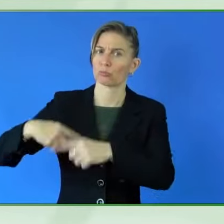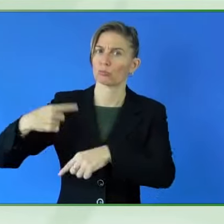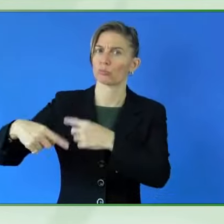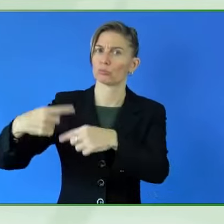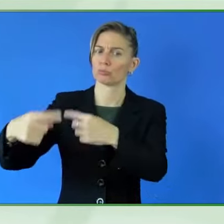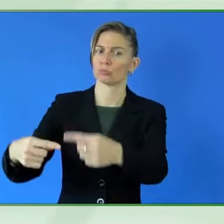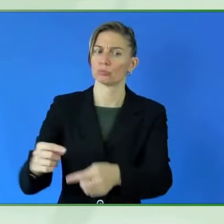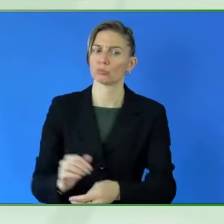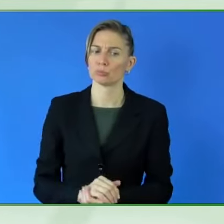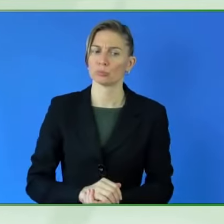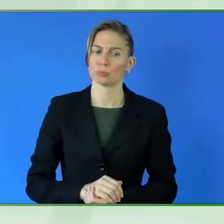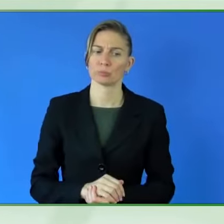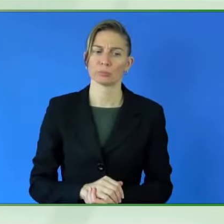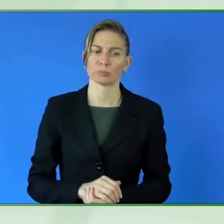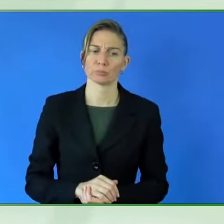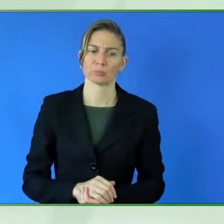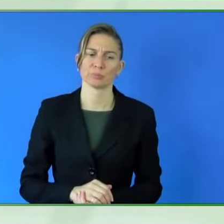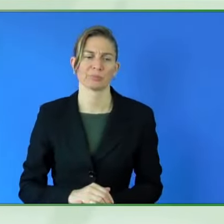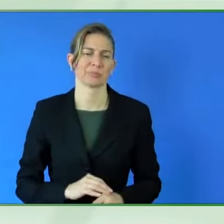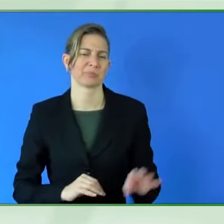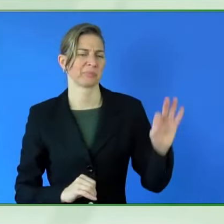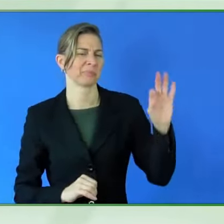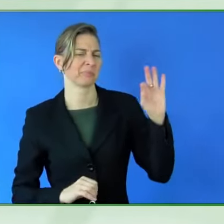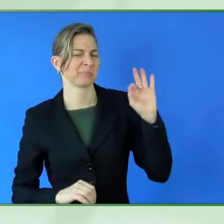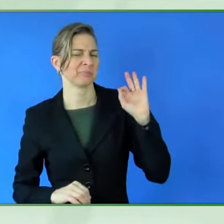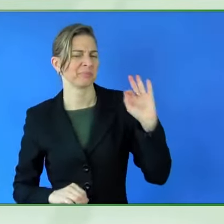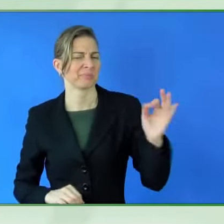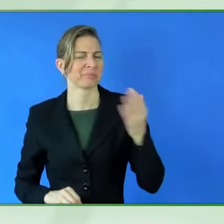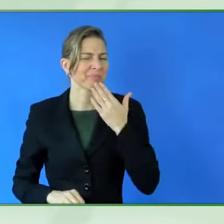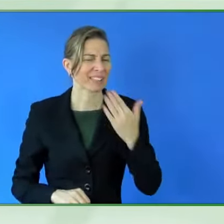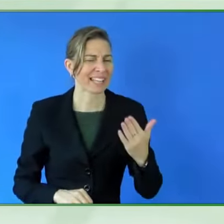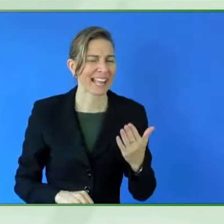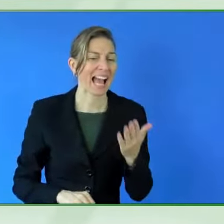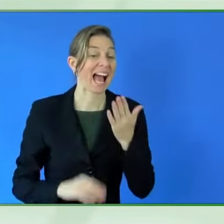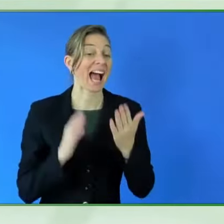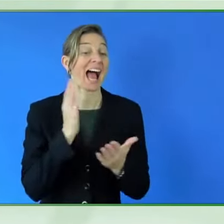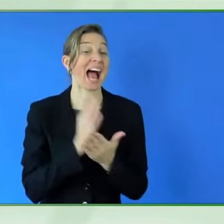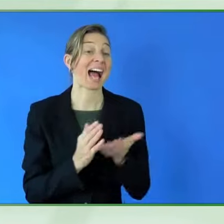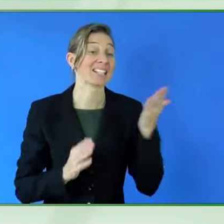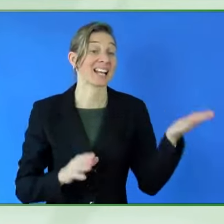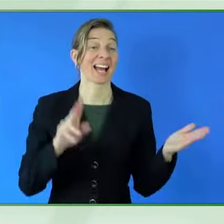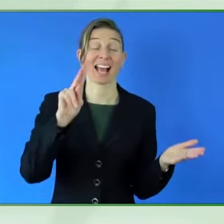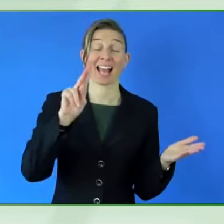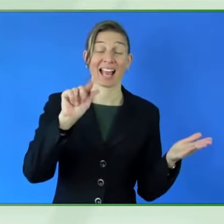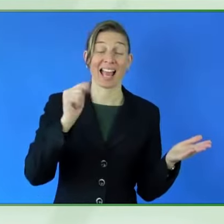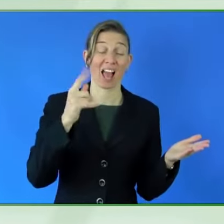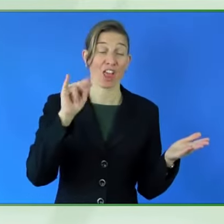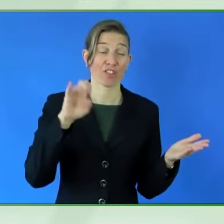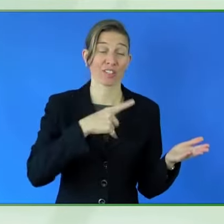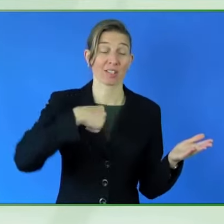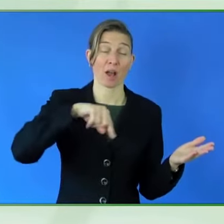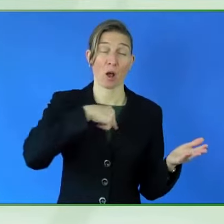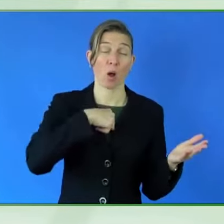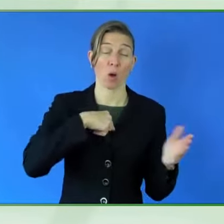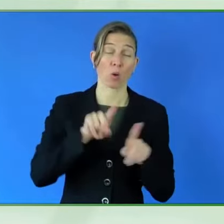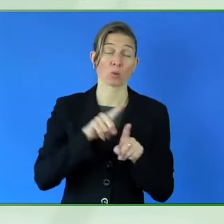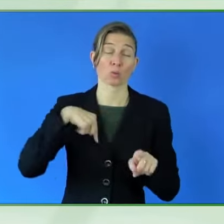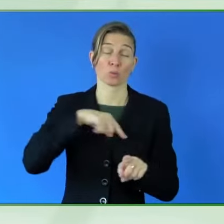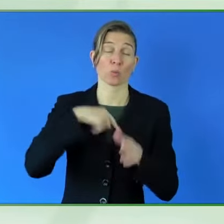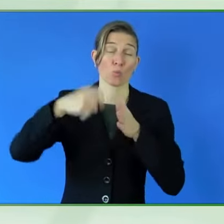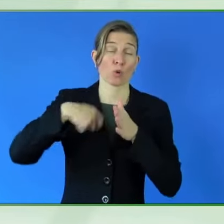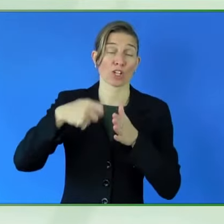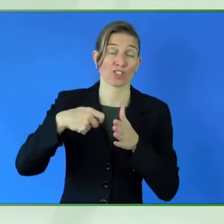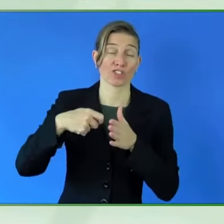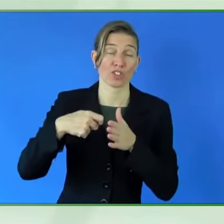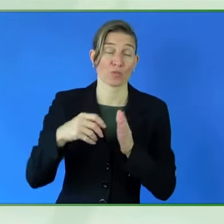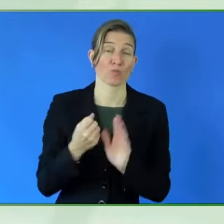Thank you, Katherine. And Katherine is our G3ICT country representative in Ecuador, and so has been leading our work on the ground there.